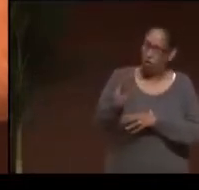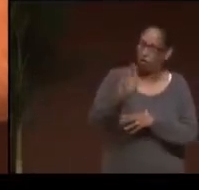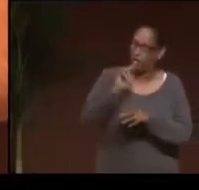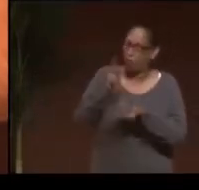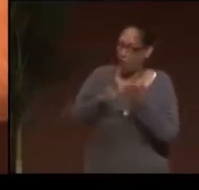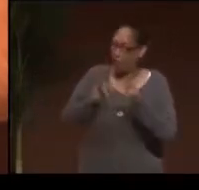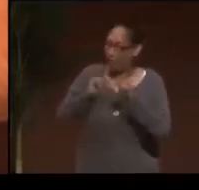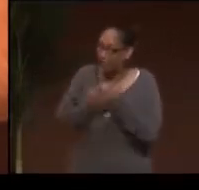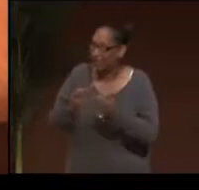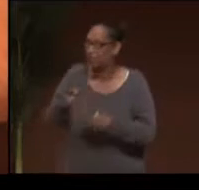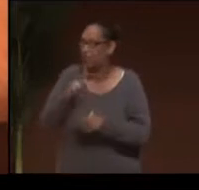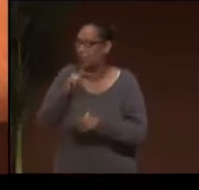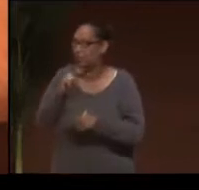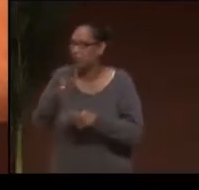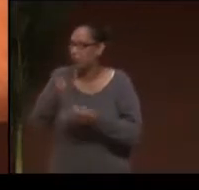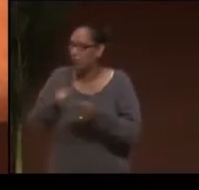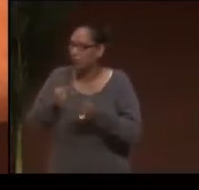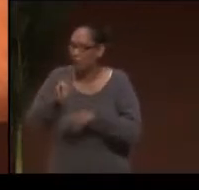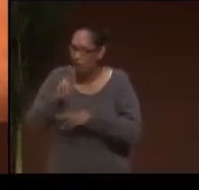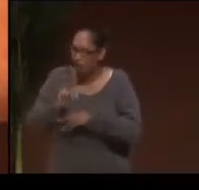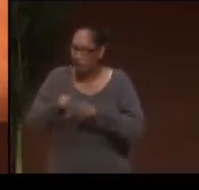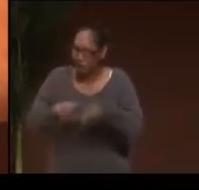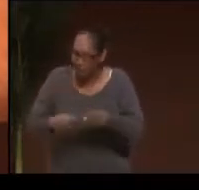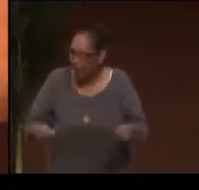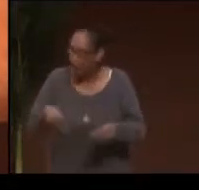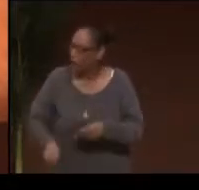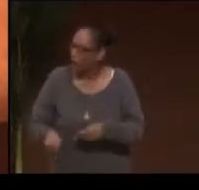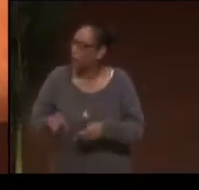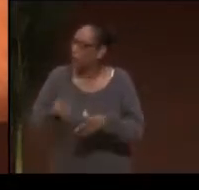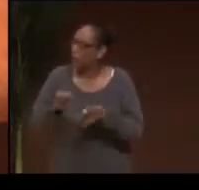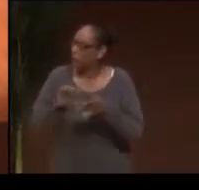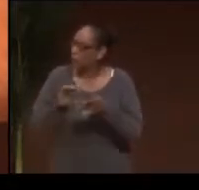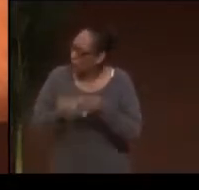of untangling this story of Caribbean indigeneity and